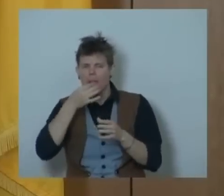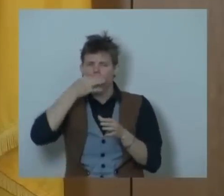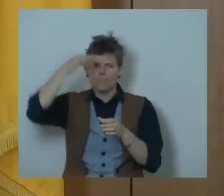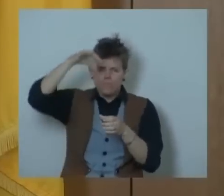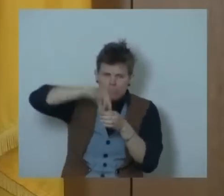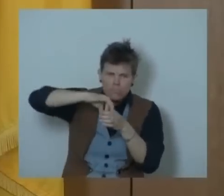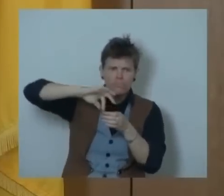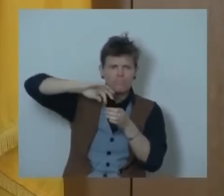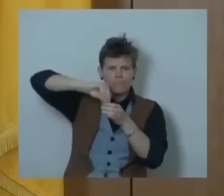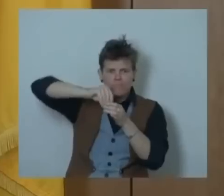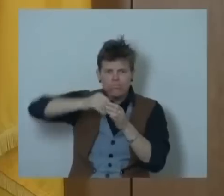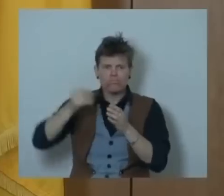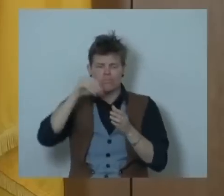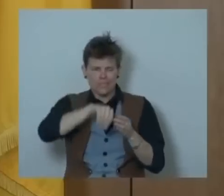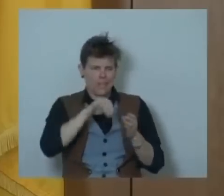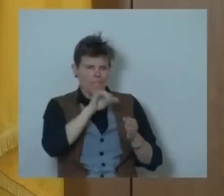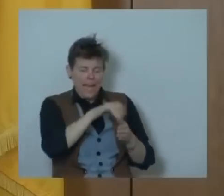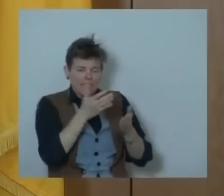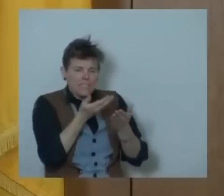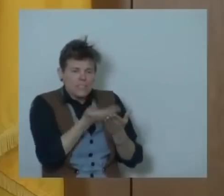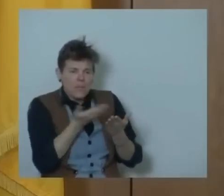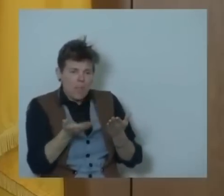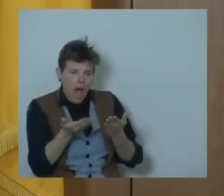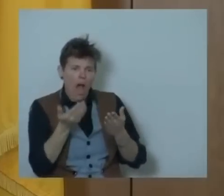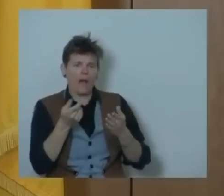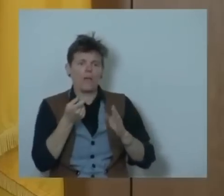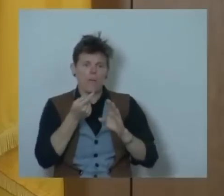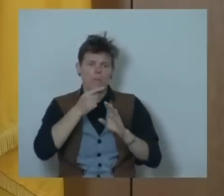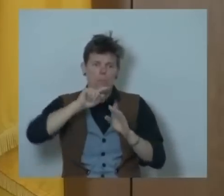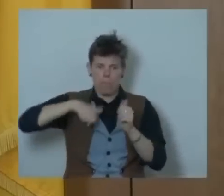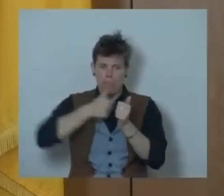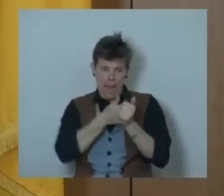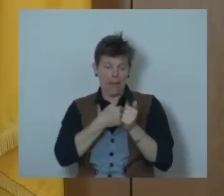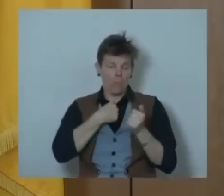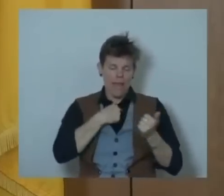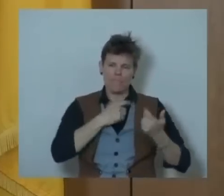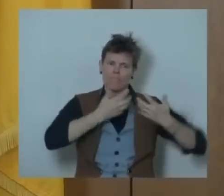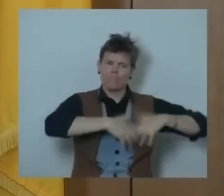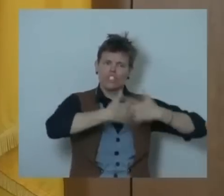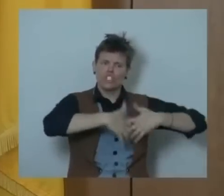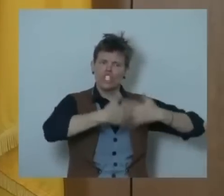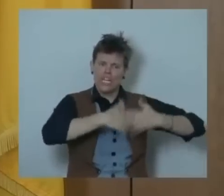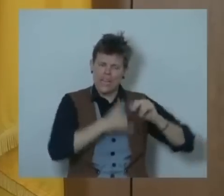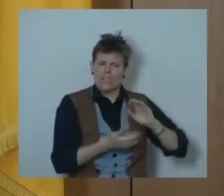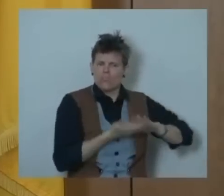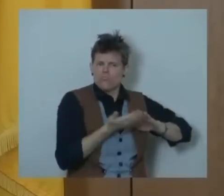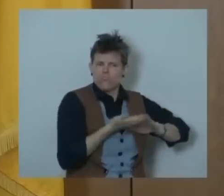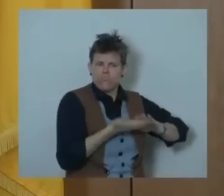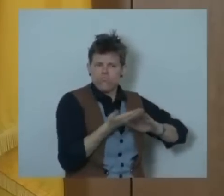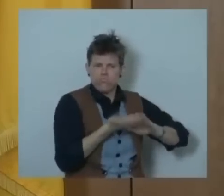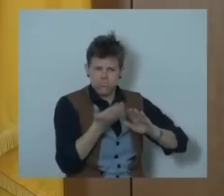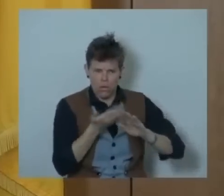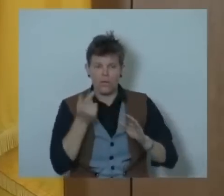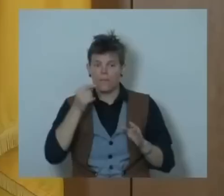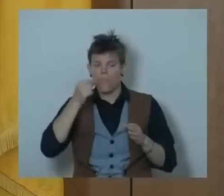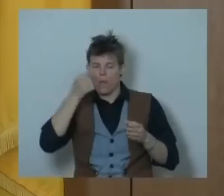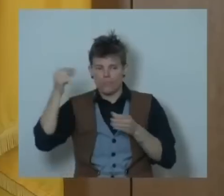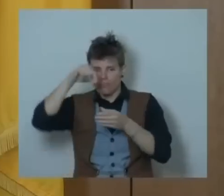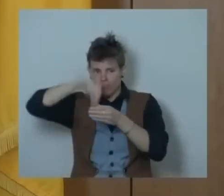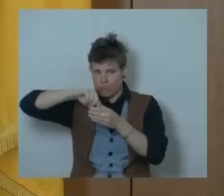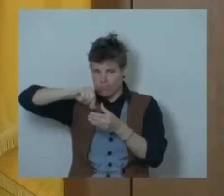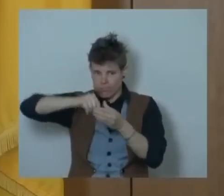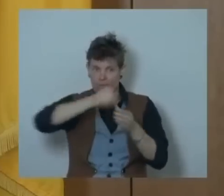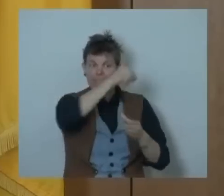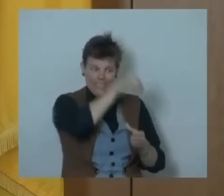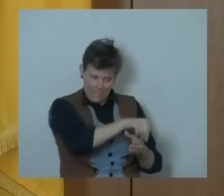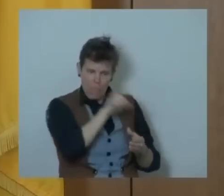the reagent on the back end. You have to have that, otherwise you can take a sample, but you can't run it because you can't find out if